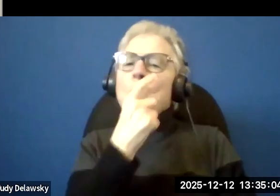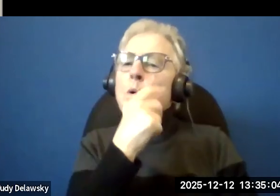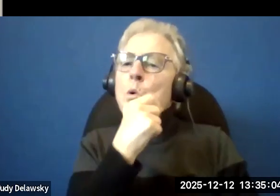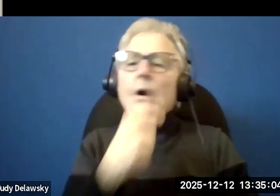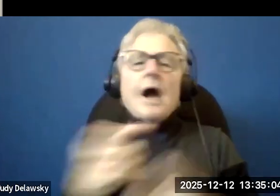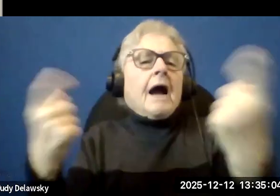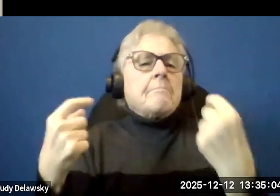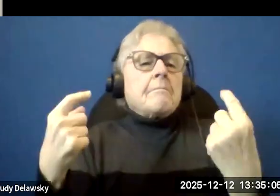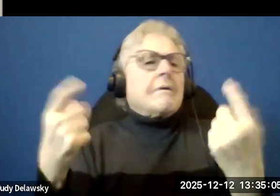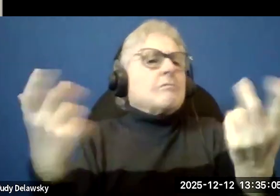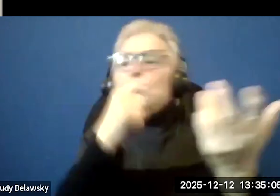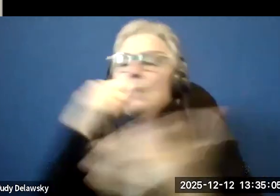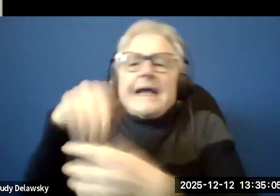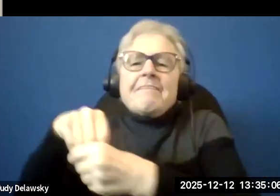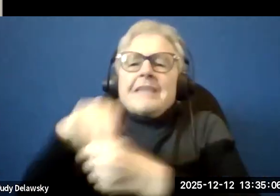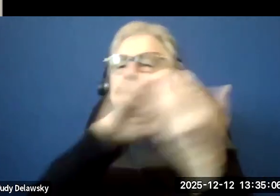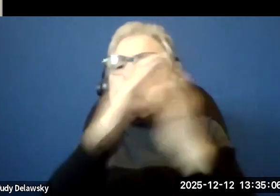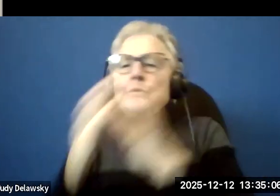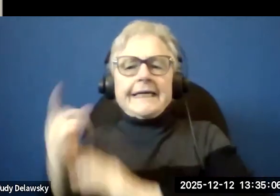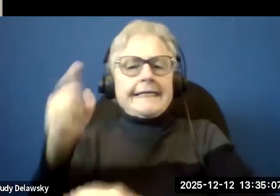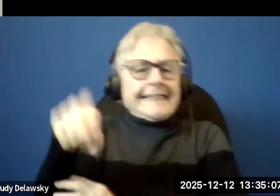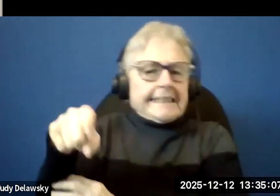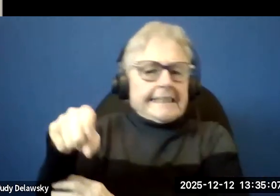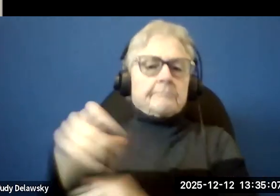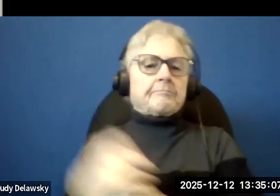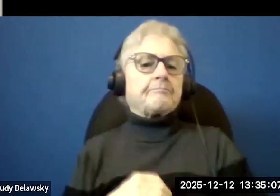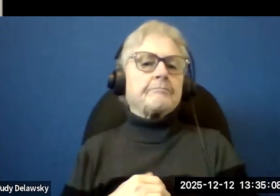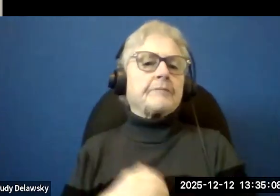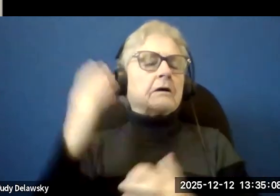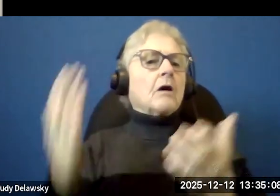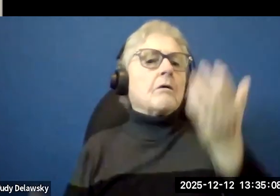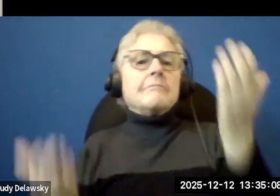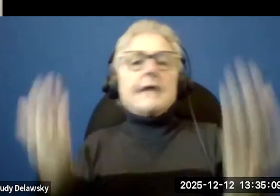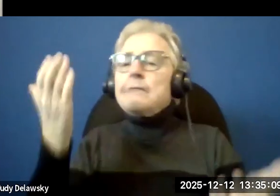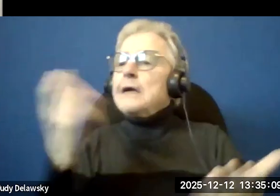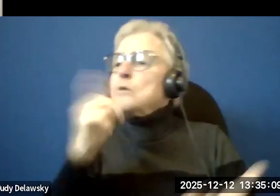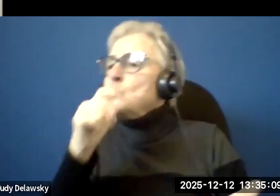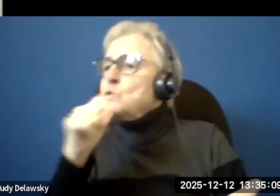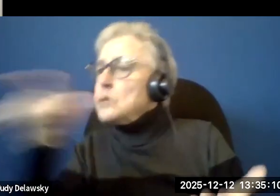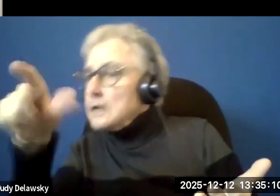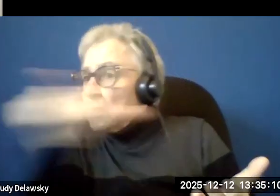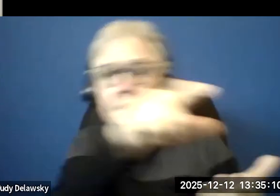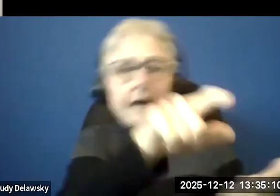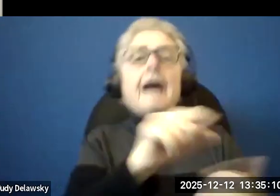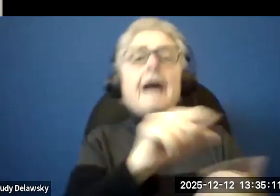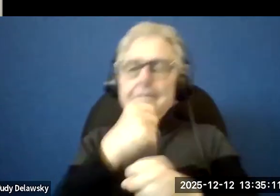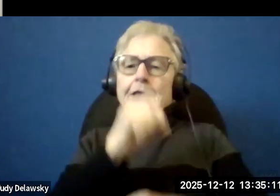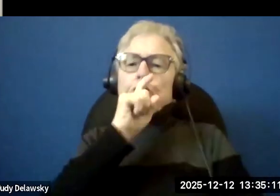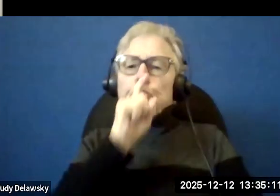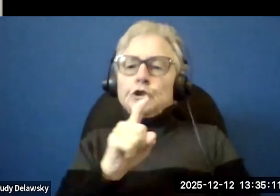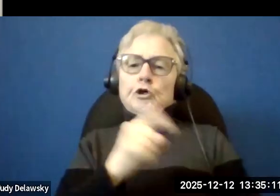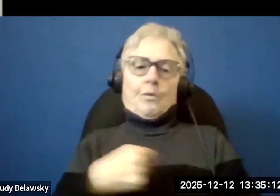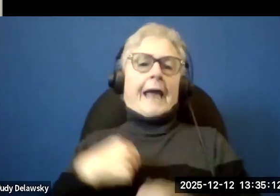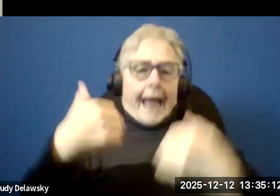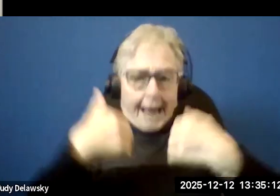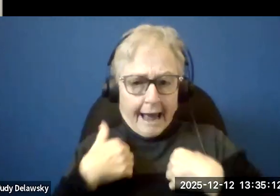the community, what kind of needs might there be on the receiving end, and then ensuring that we have that available for people